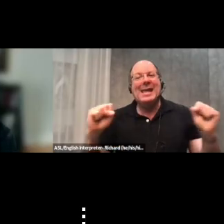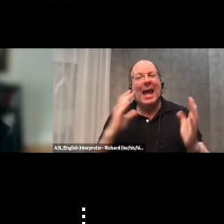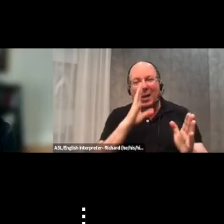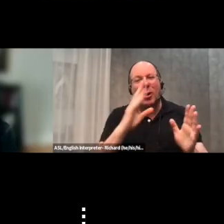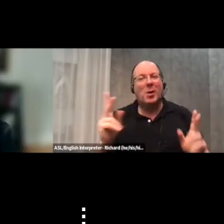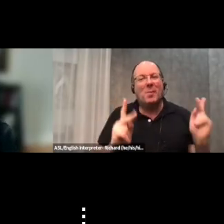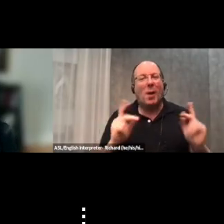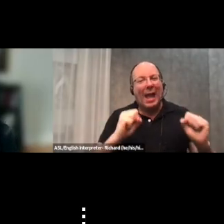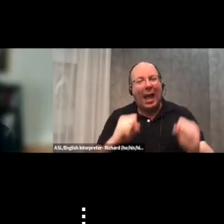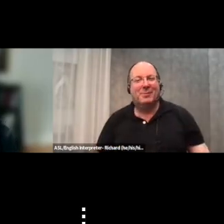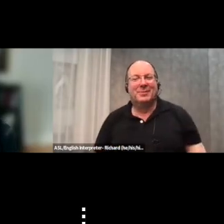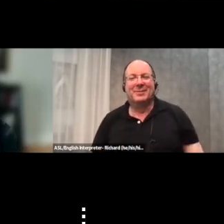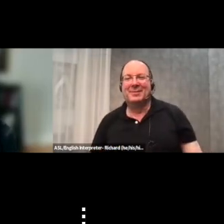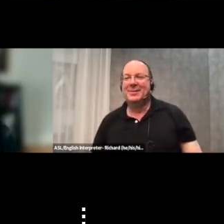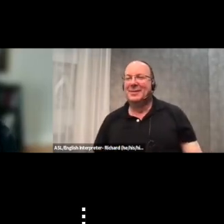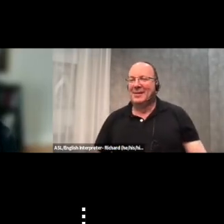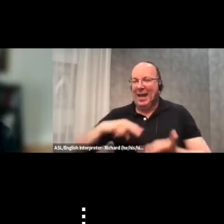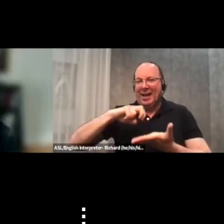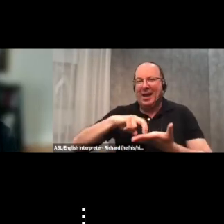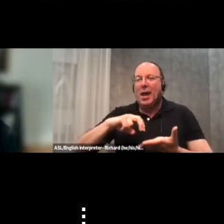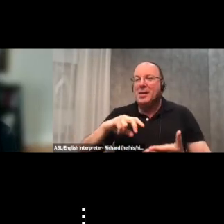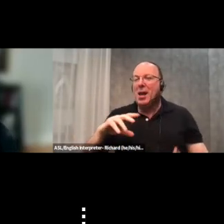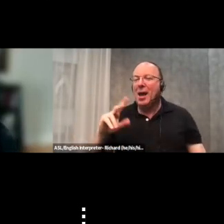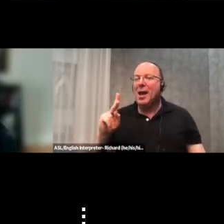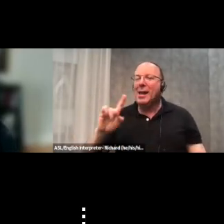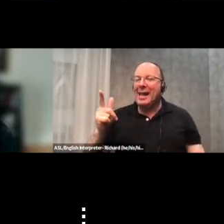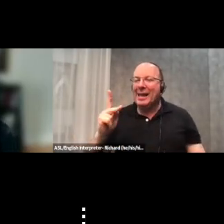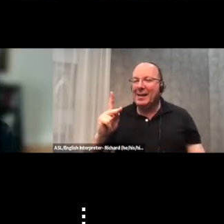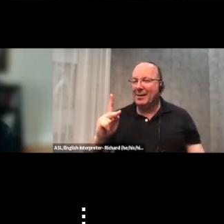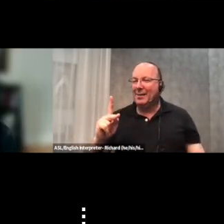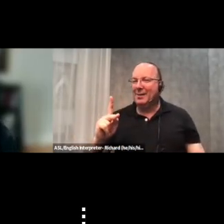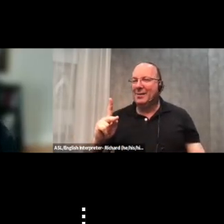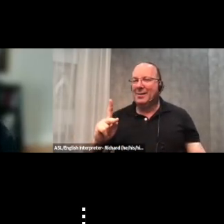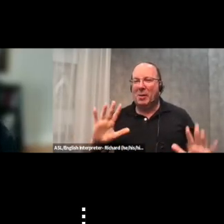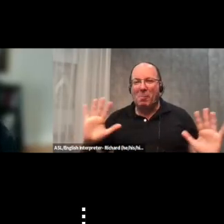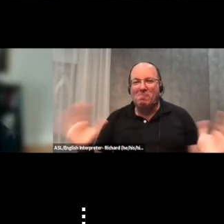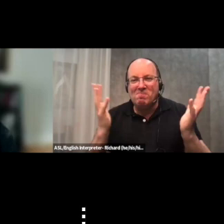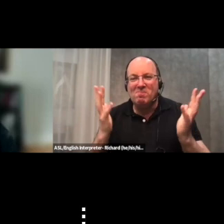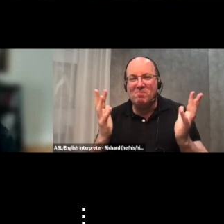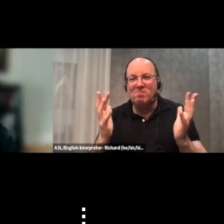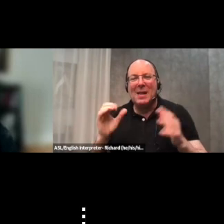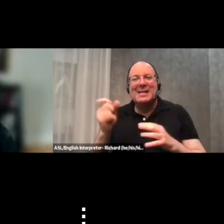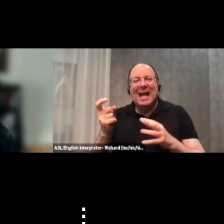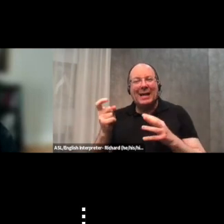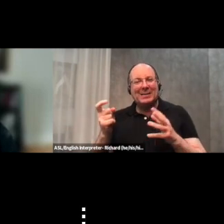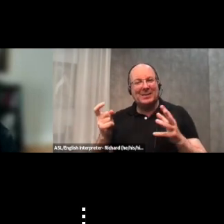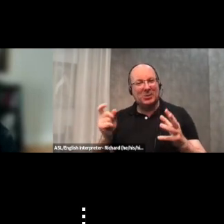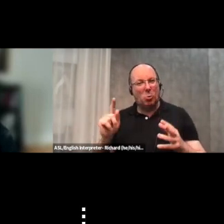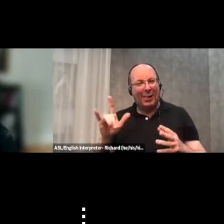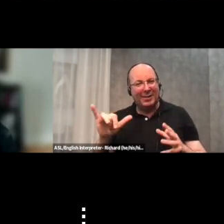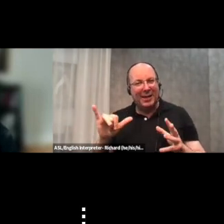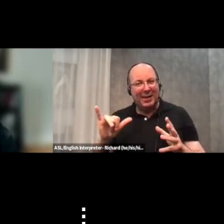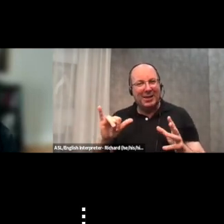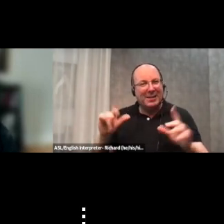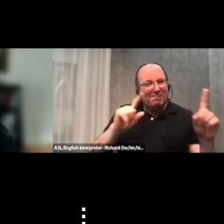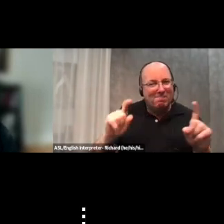learn. Yeah, I mean, I think that kink in general encourages people to experiment with sexuality in general and find new things they like. So you make a